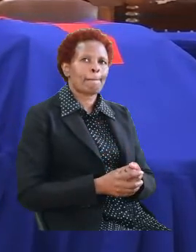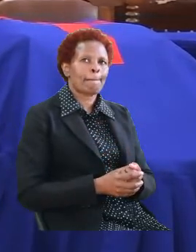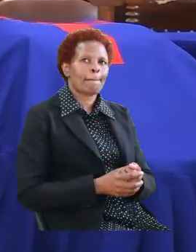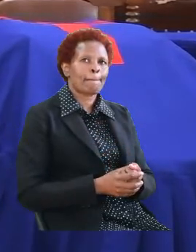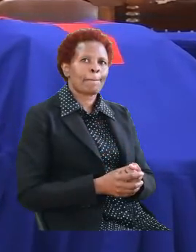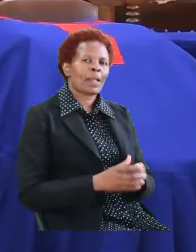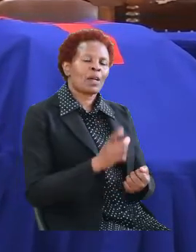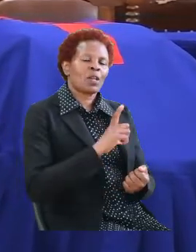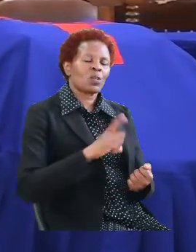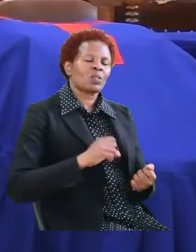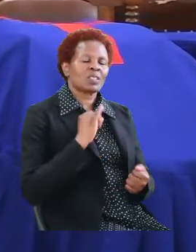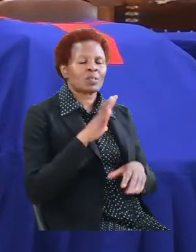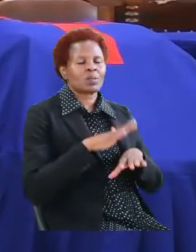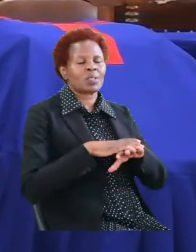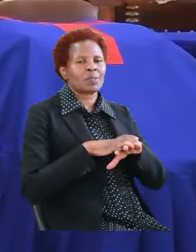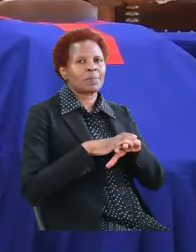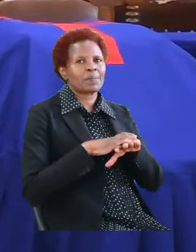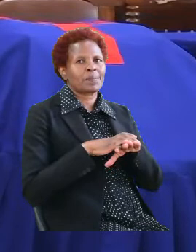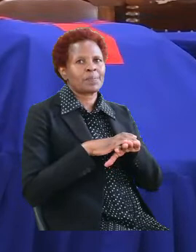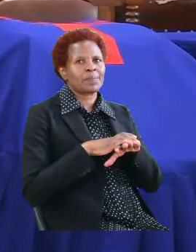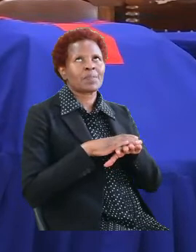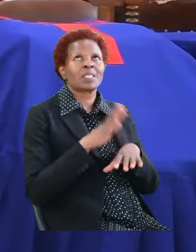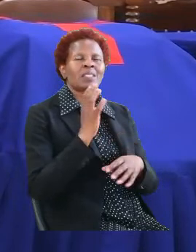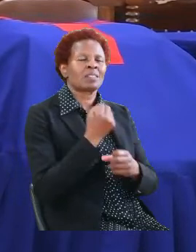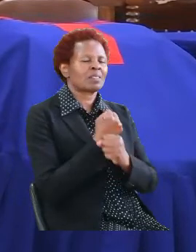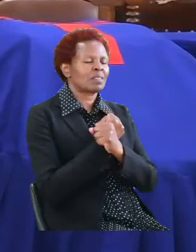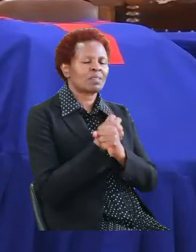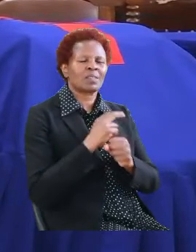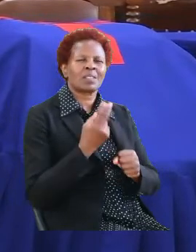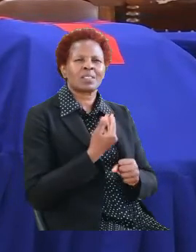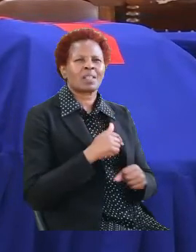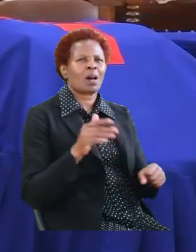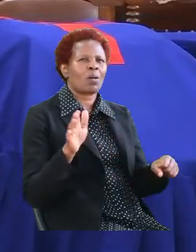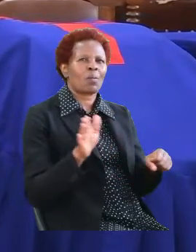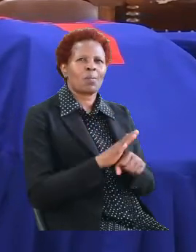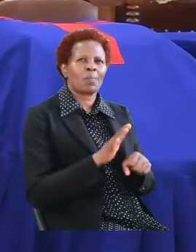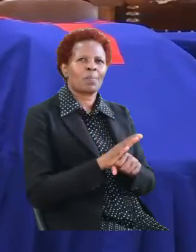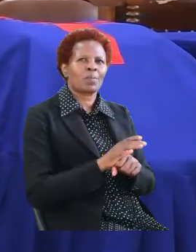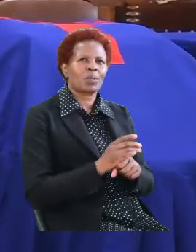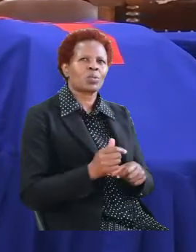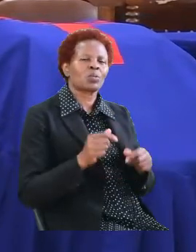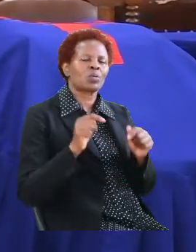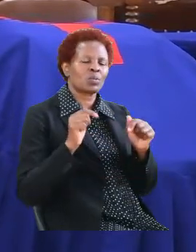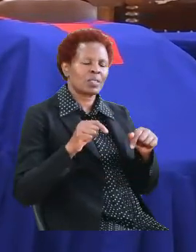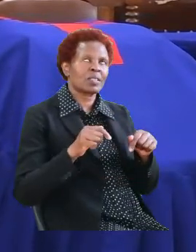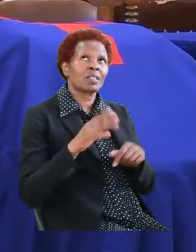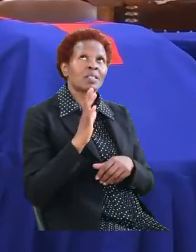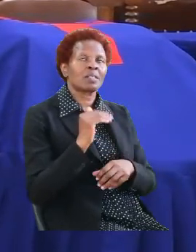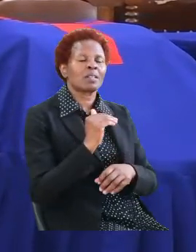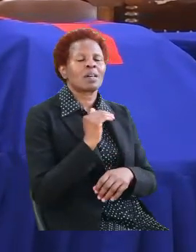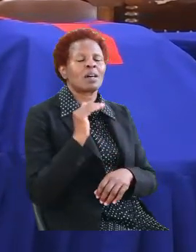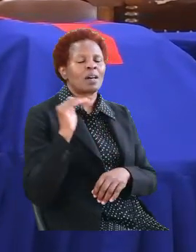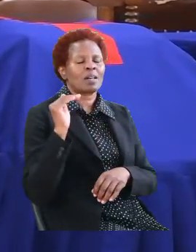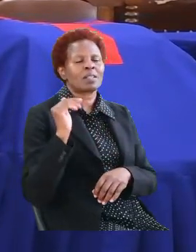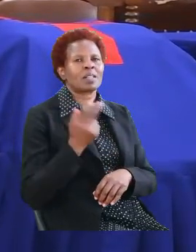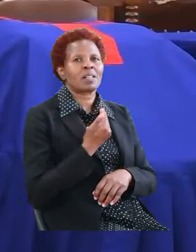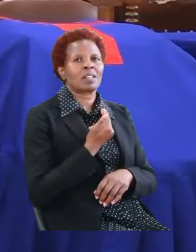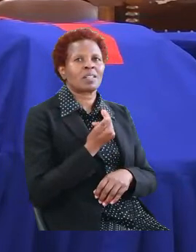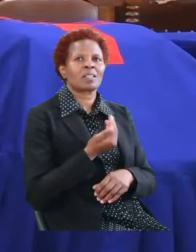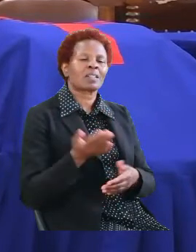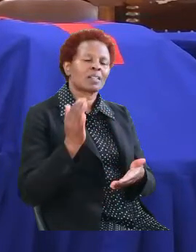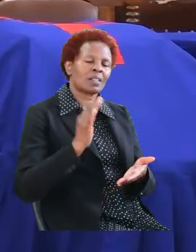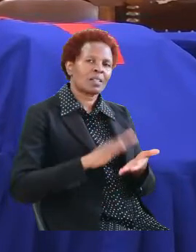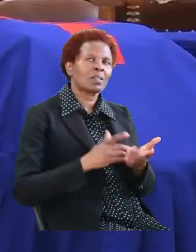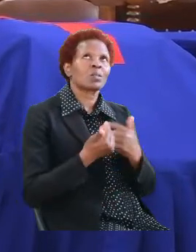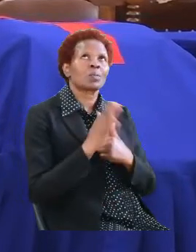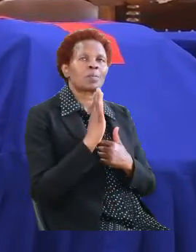The Lord is so good. And he loves us so much. And today he's asking us to turn again